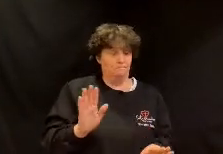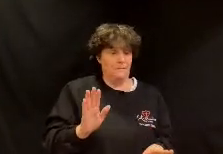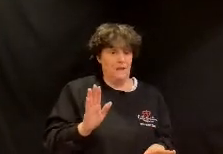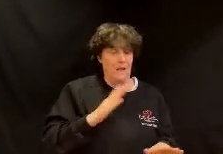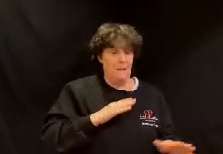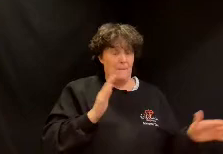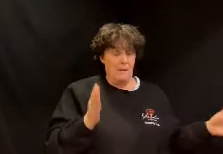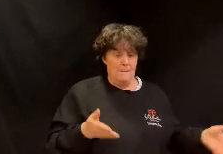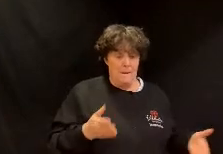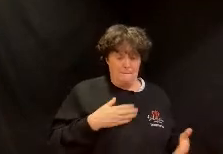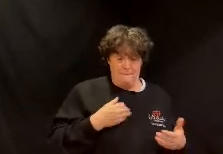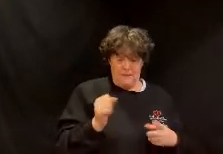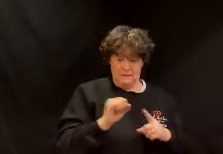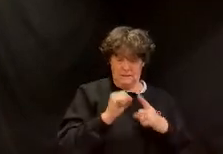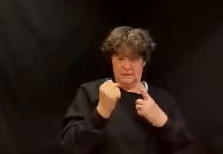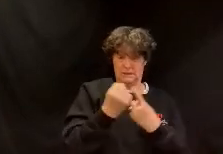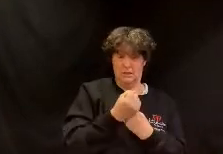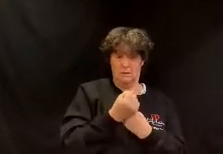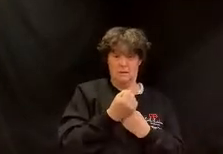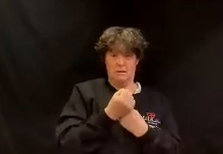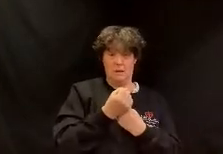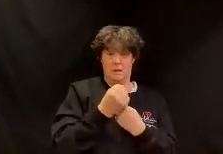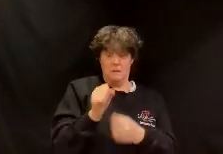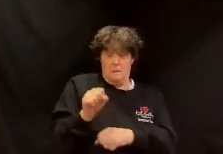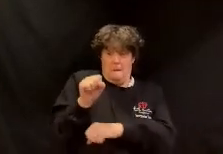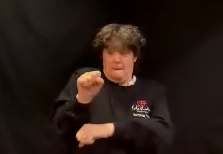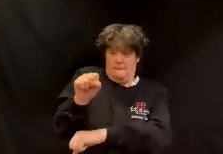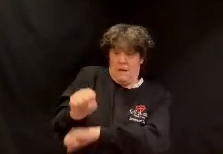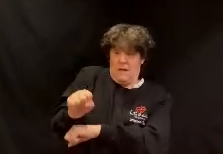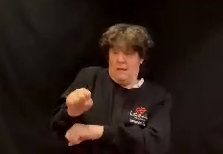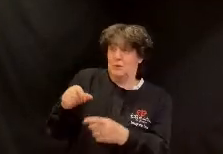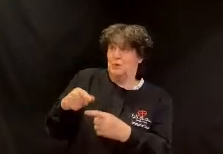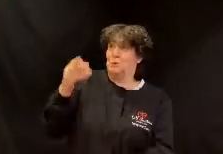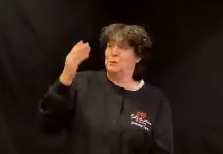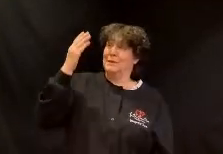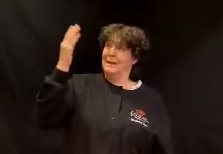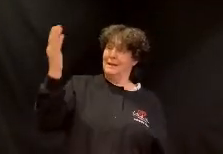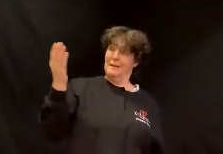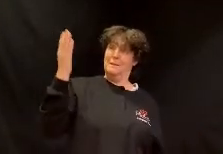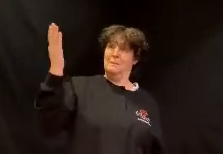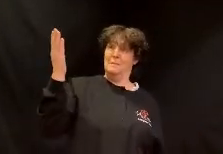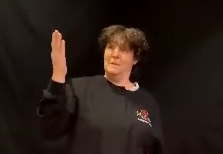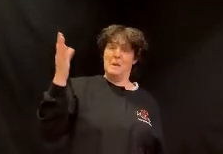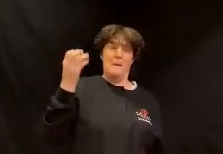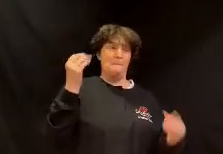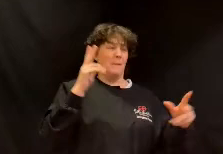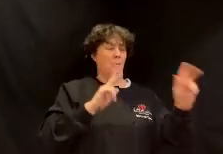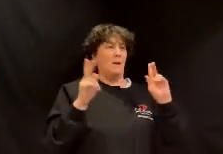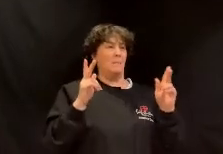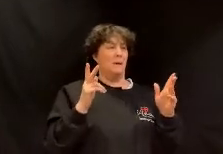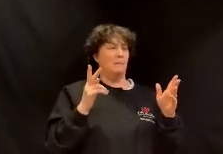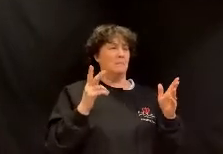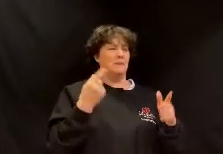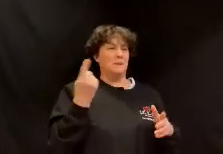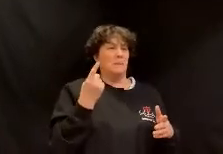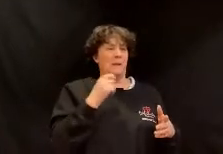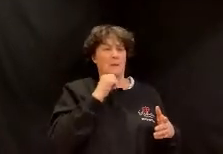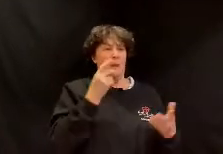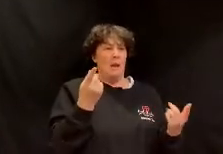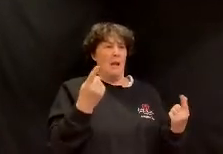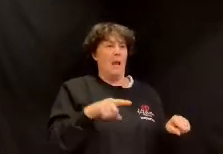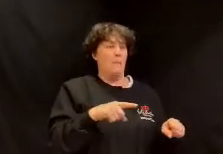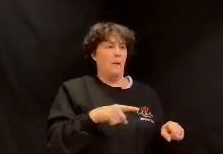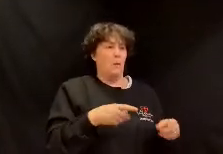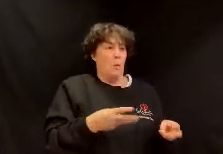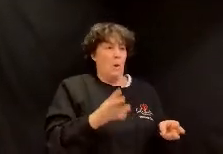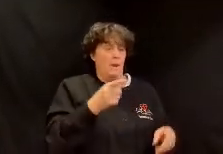I'm going to let my situations bend to the theology. That's what happens with a lot of people. What they do? Well, if something don't work out, the next thing you know, well, God's